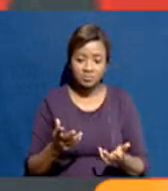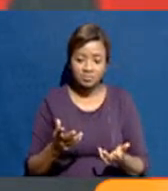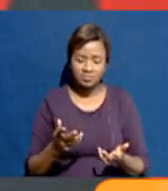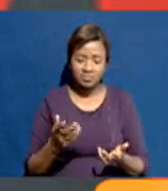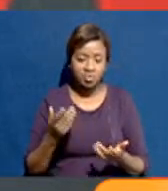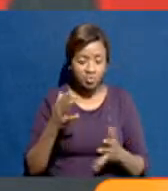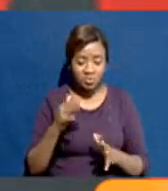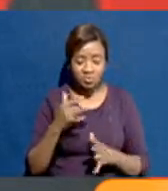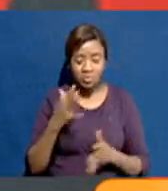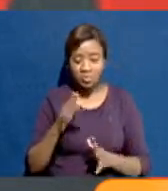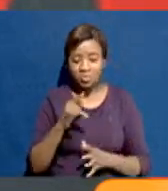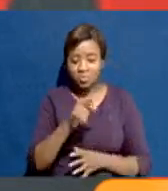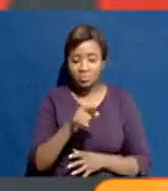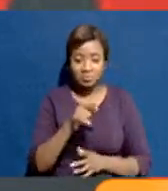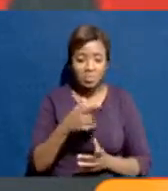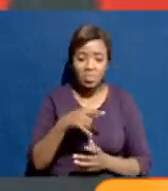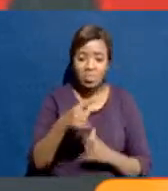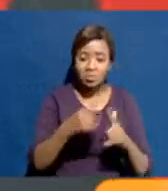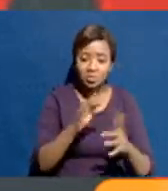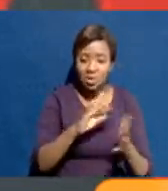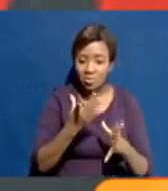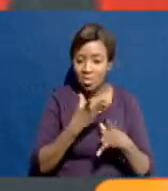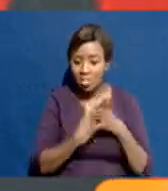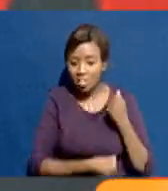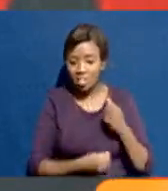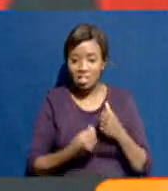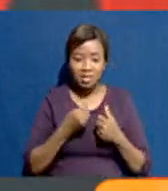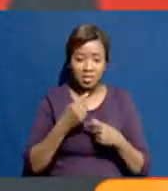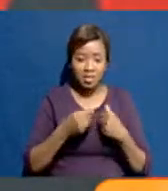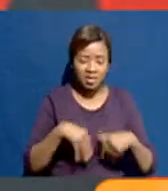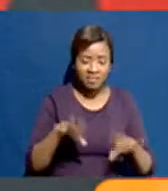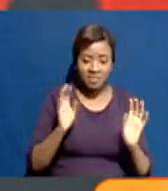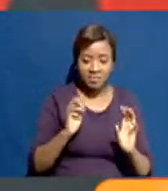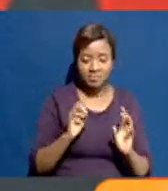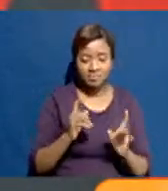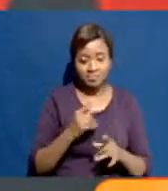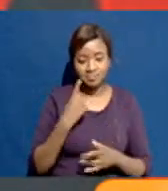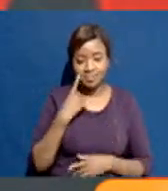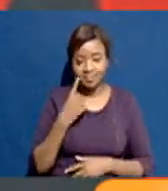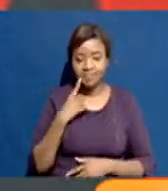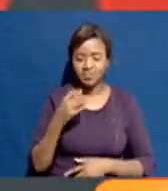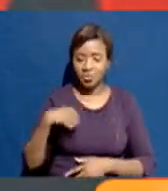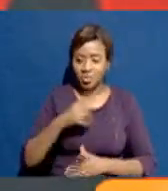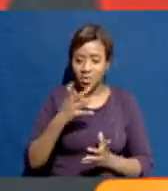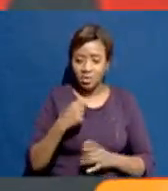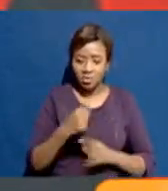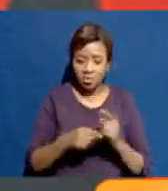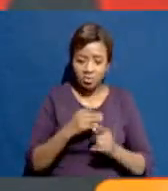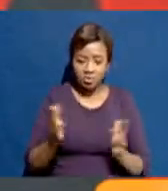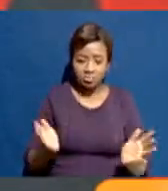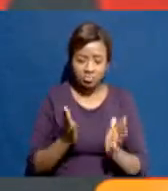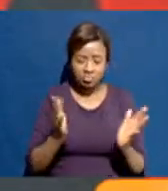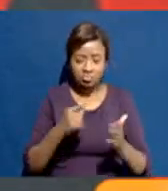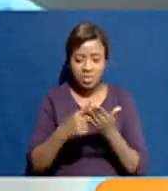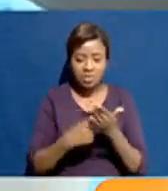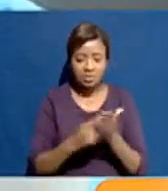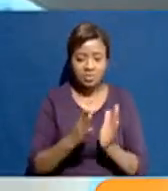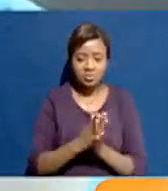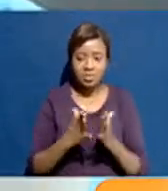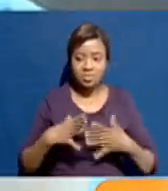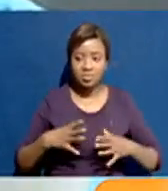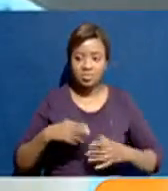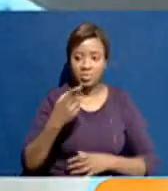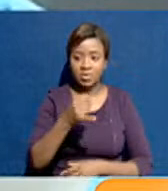hard part that we have to discuss. And this is only for those who are living with HIV so that they can embrace themselves. How would you summarize your